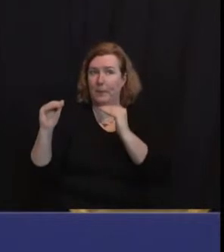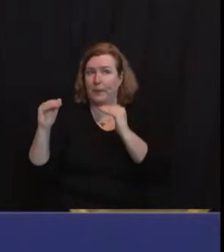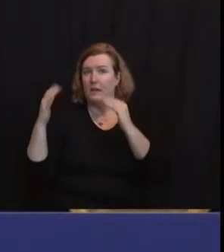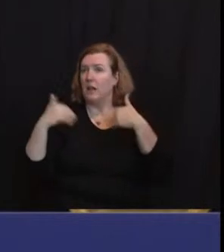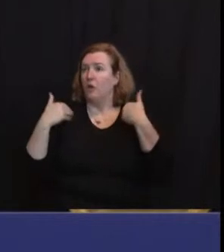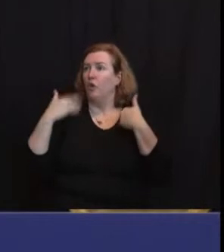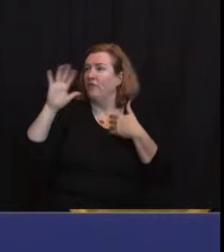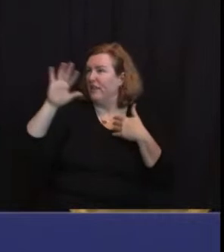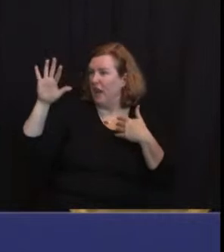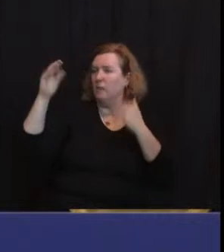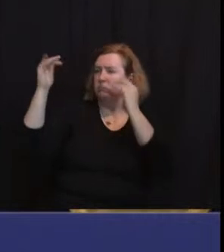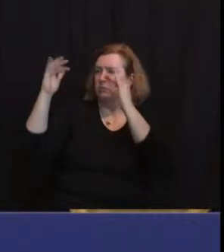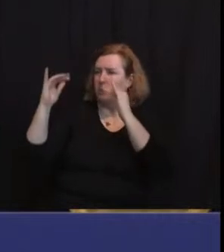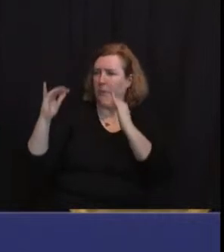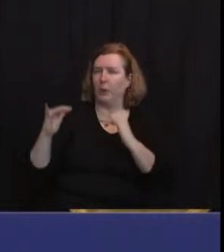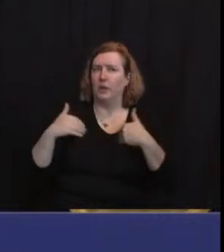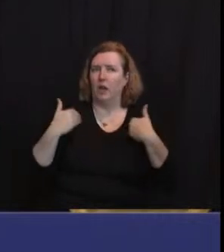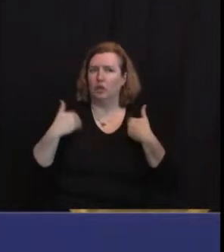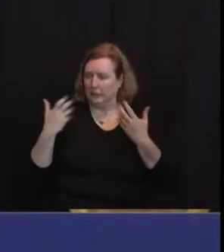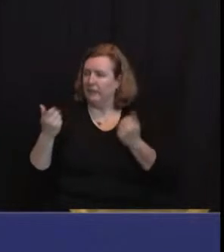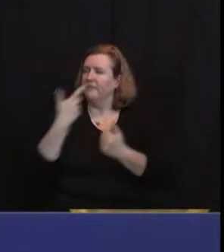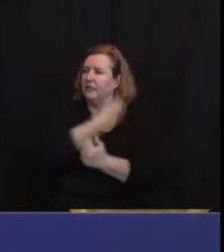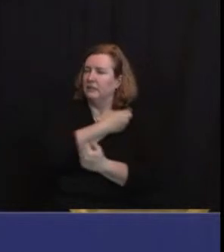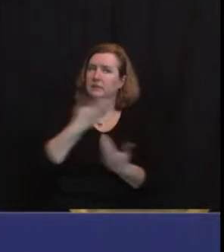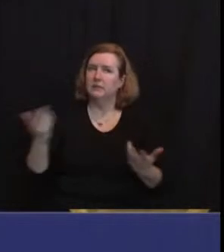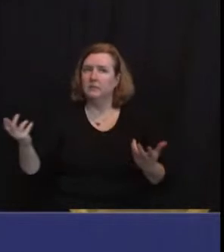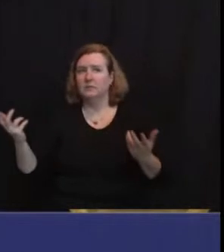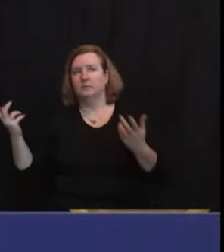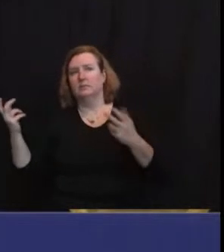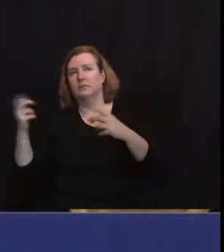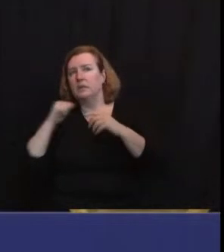this is a big unknown, and we were counting a lot on J&J.